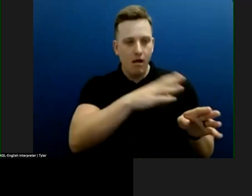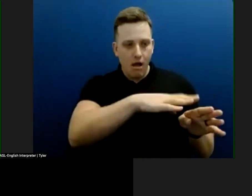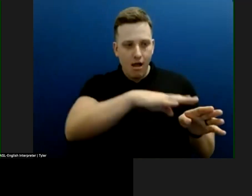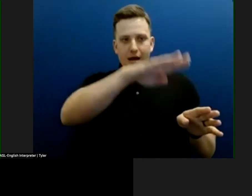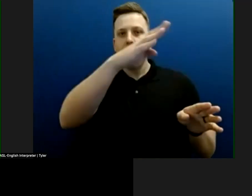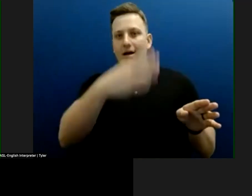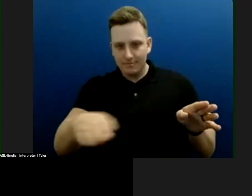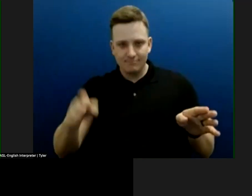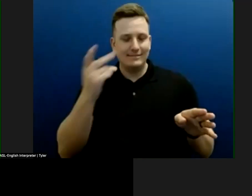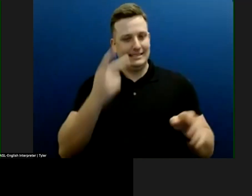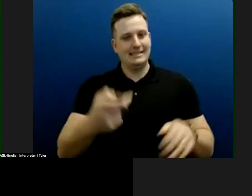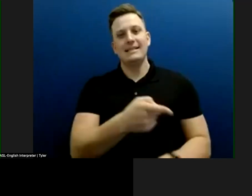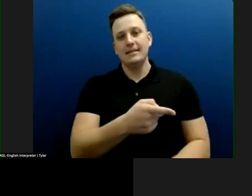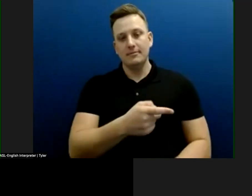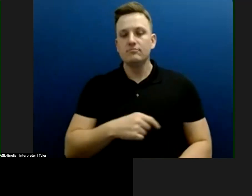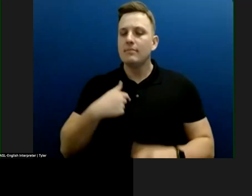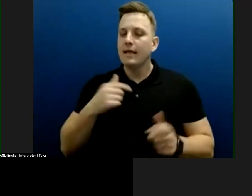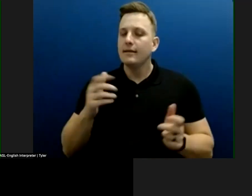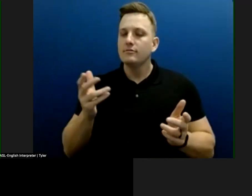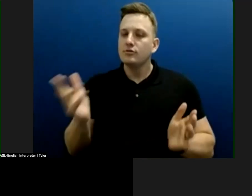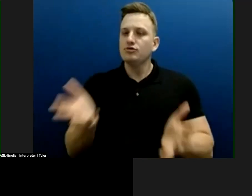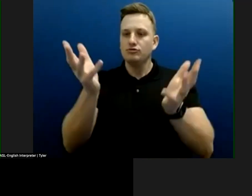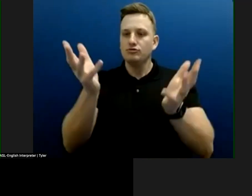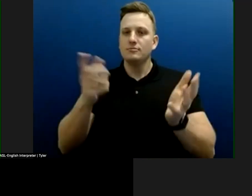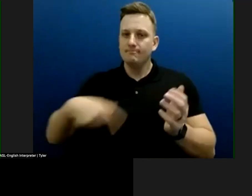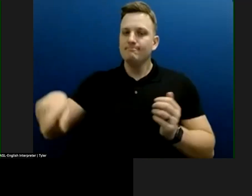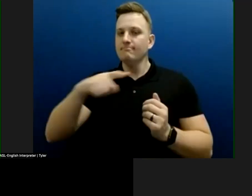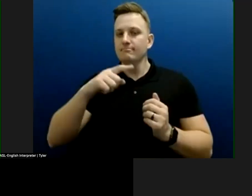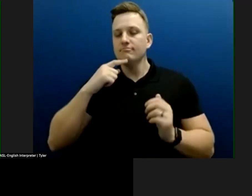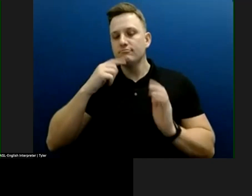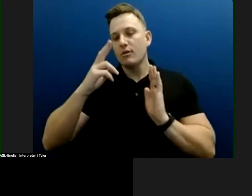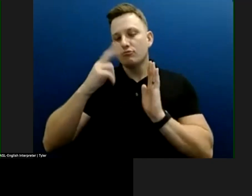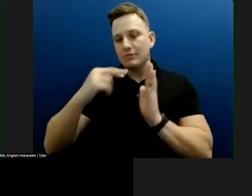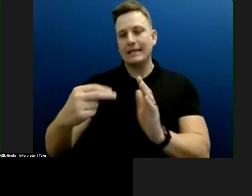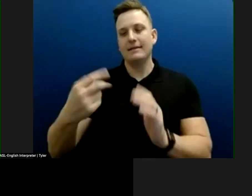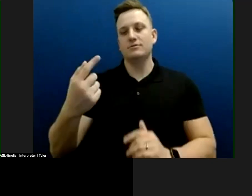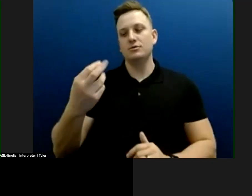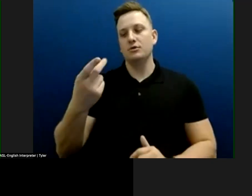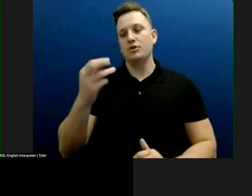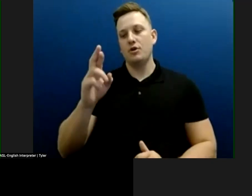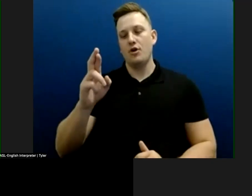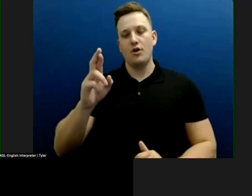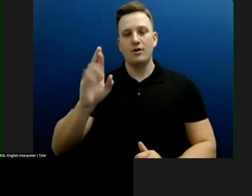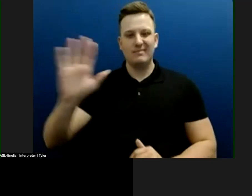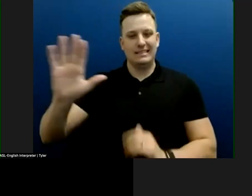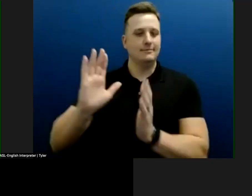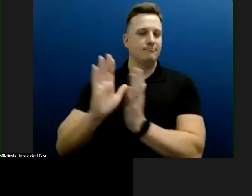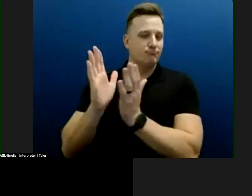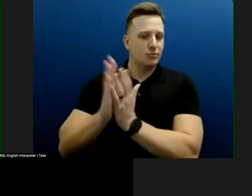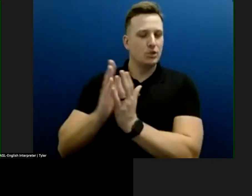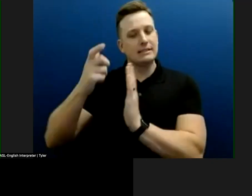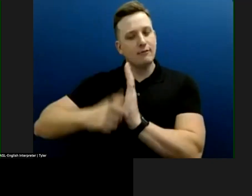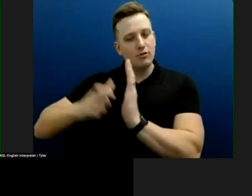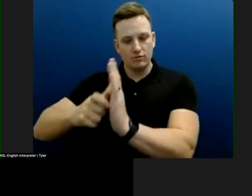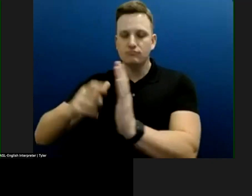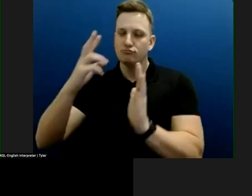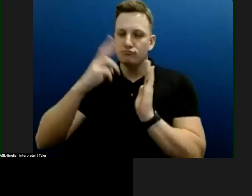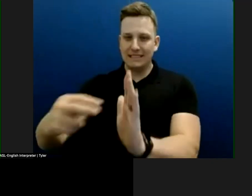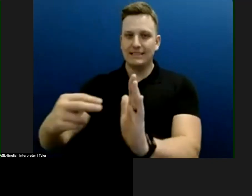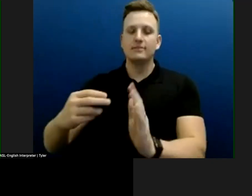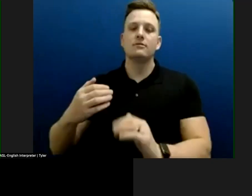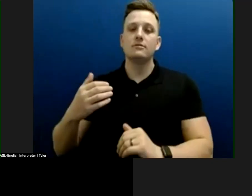would encourage people to go and read some of Gunnar's material. He also has some videos on the